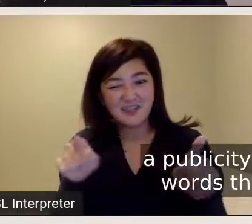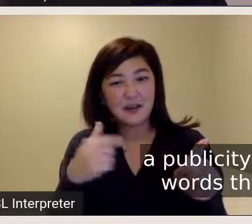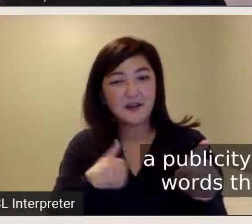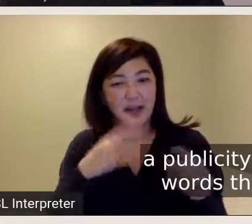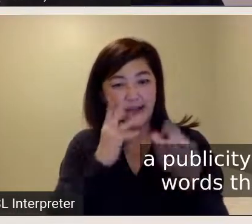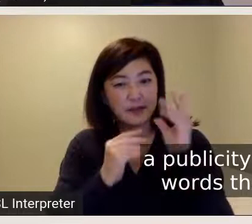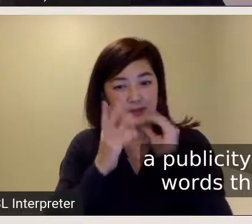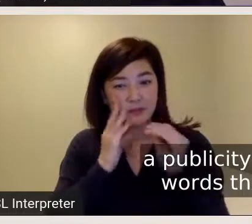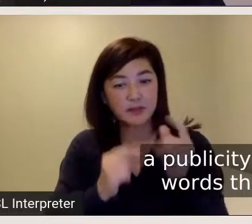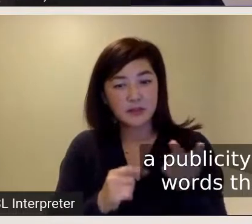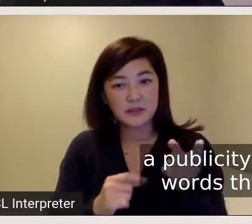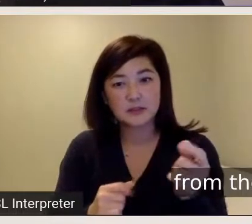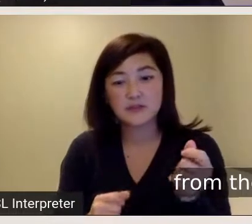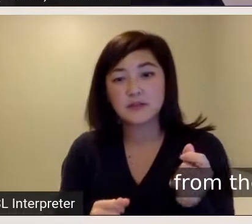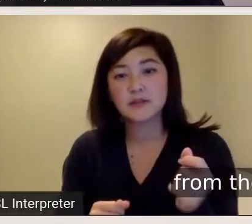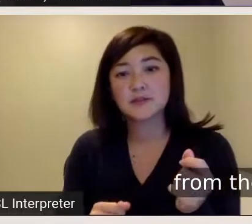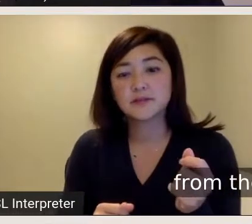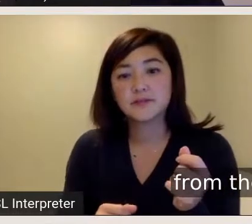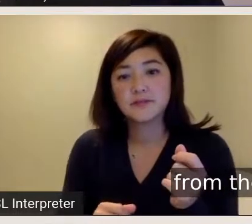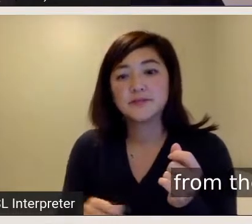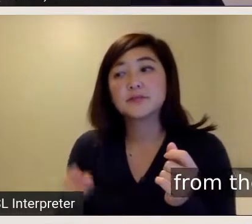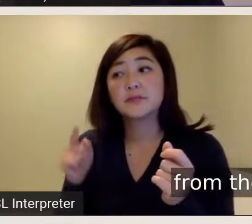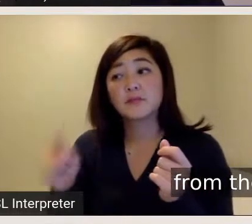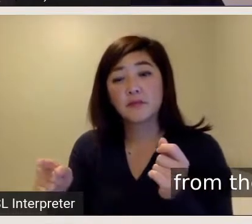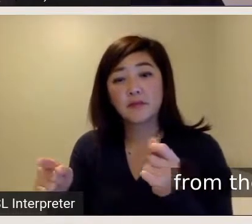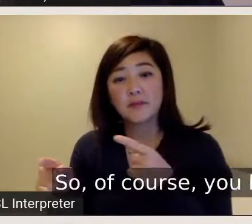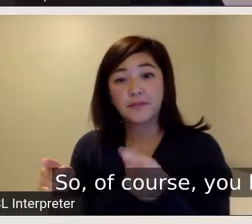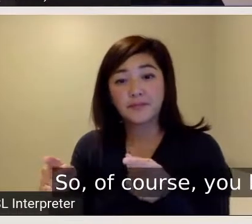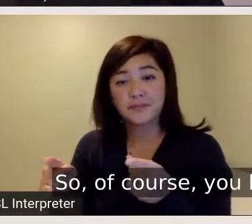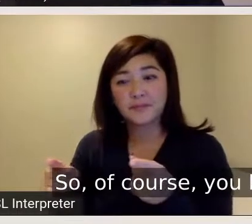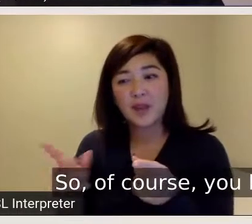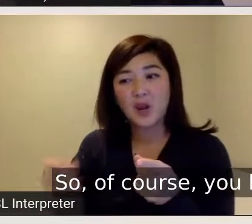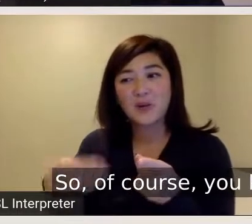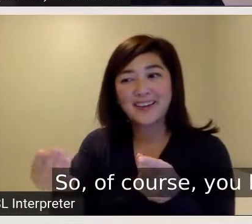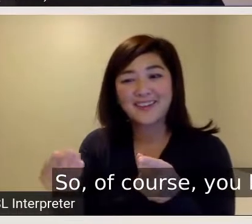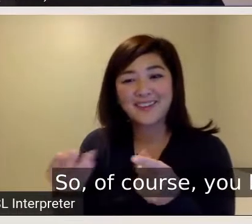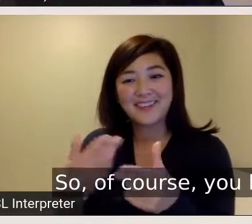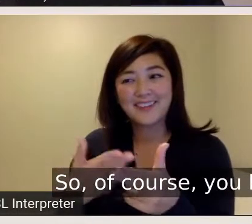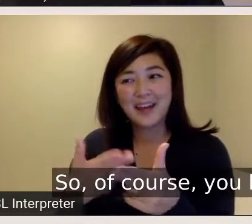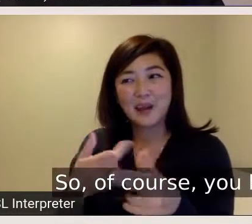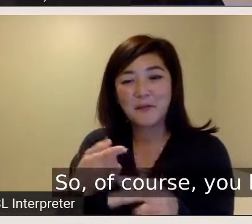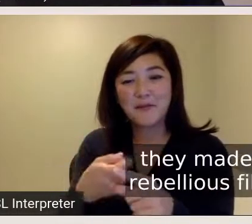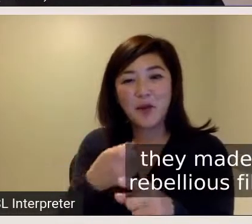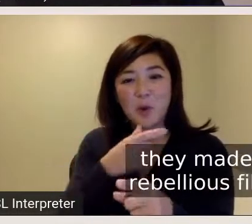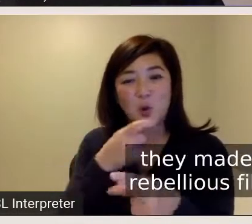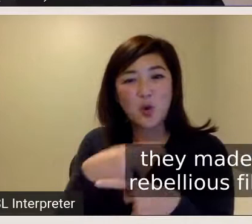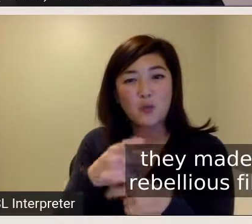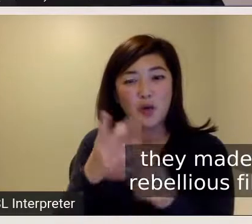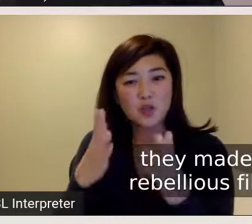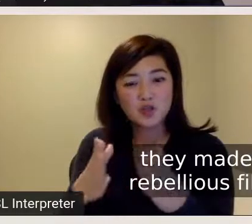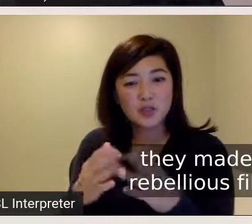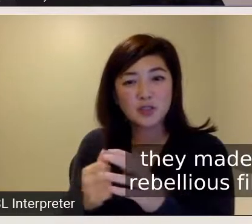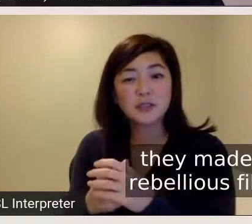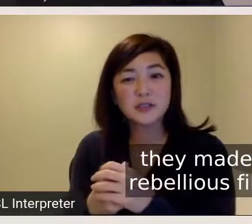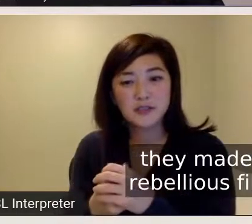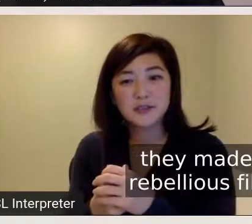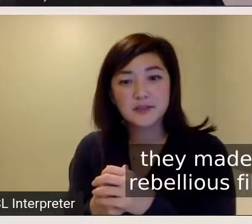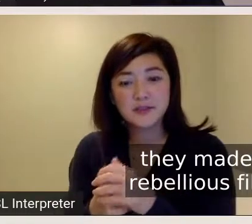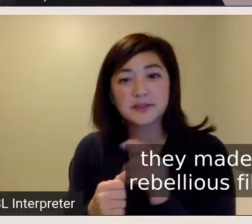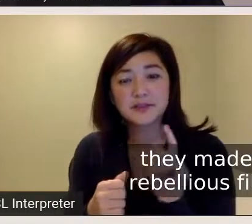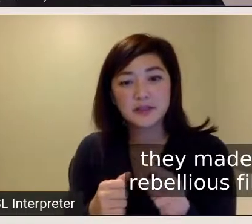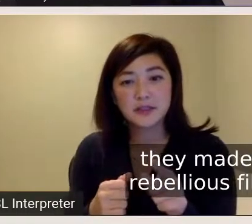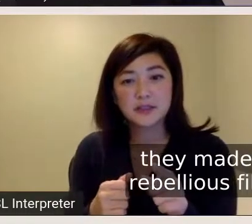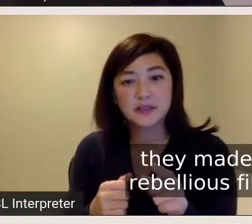promotional words that were given from the producers. So of course, Oshima, Yoshida, Shinoda, they made very